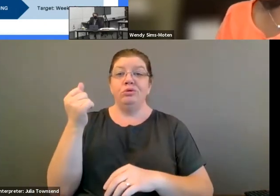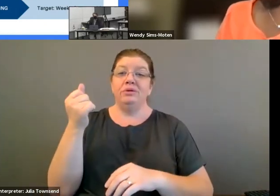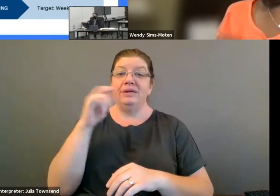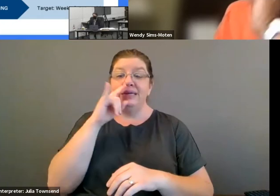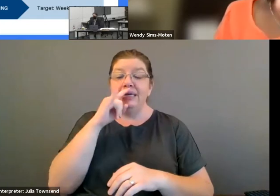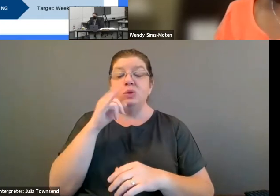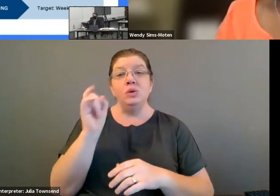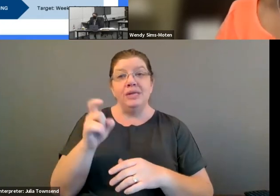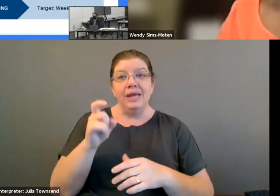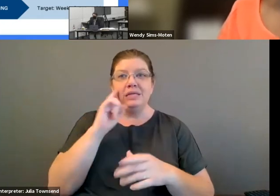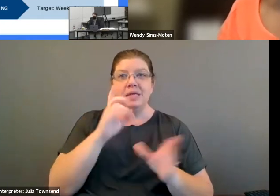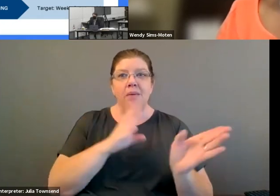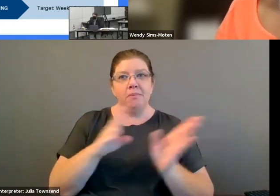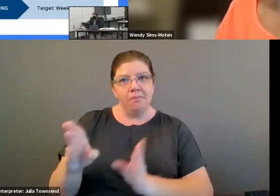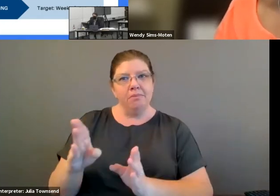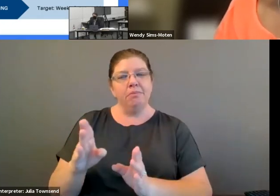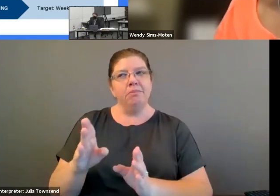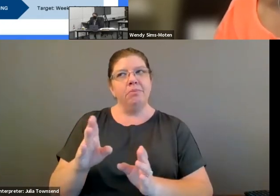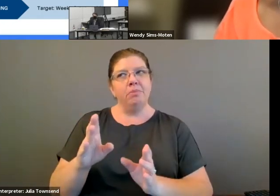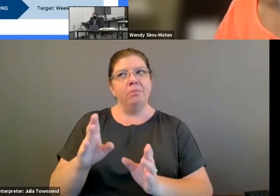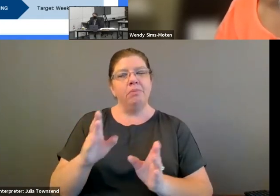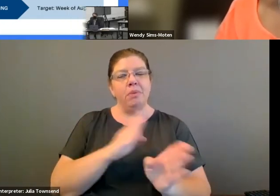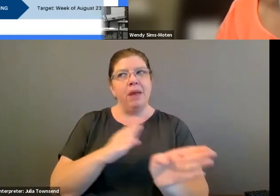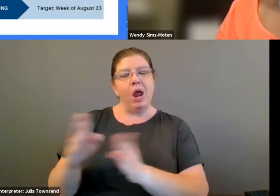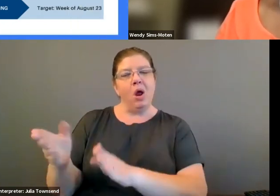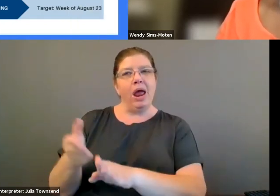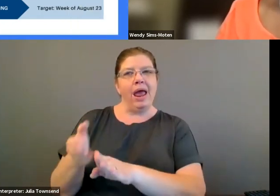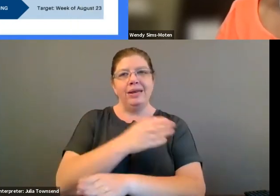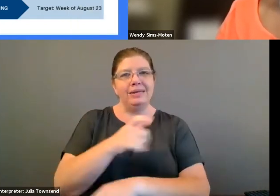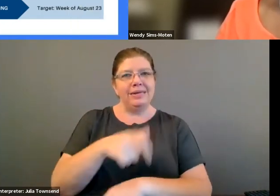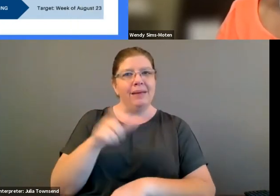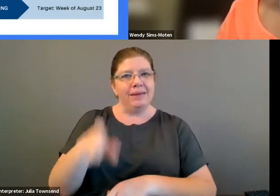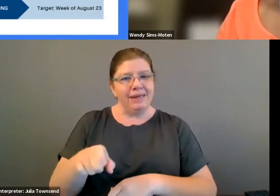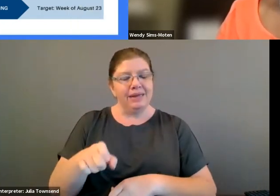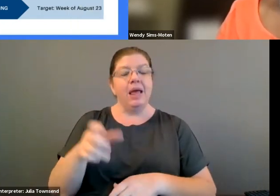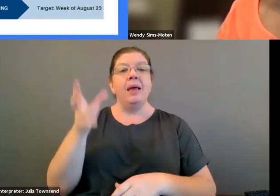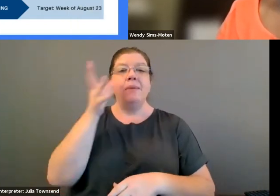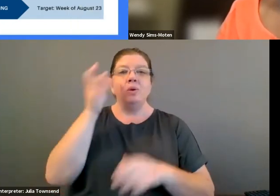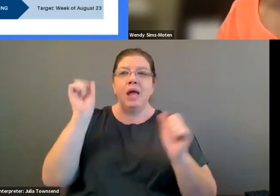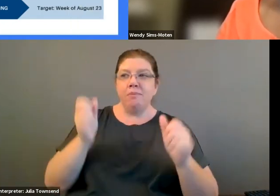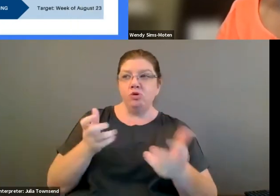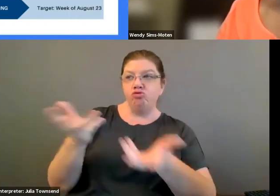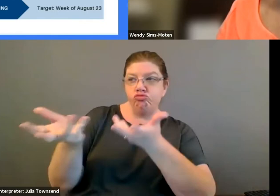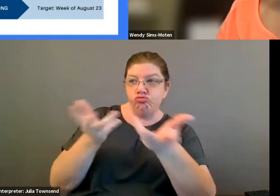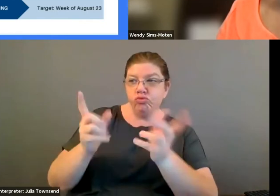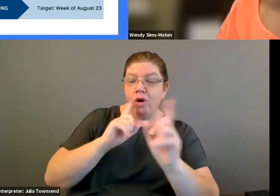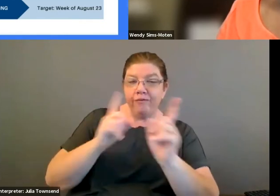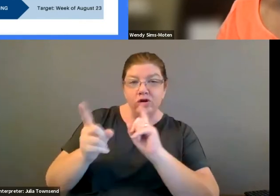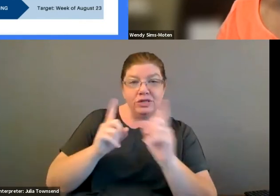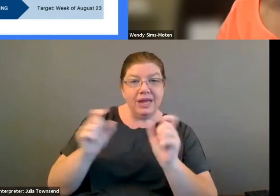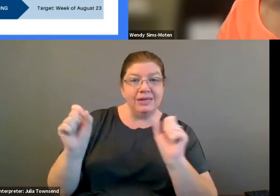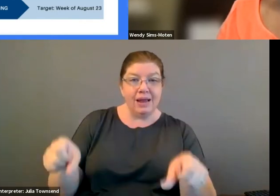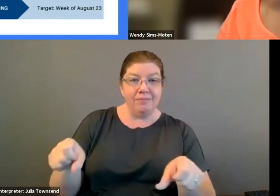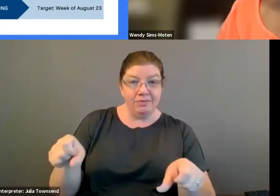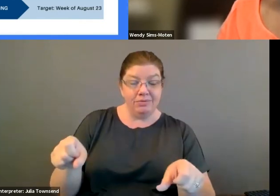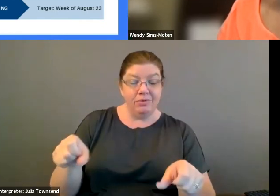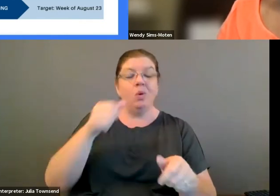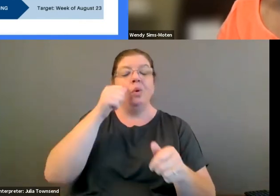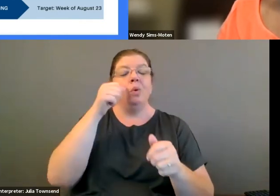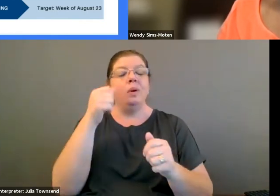need some preparation ahead of time, parents will be able to have that conversation. Remember, you're